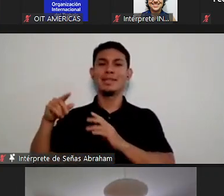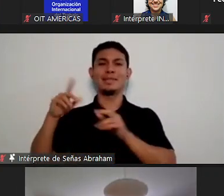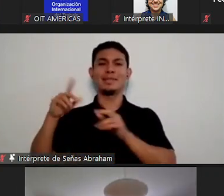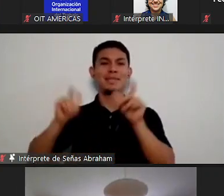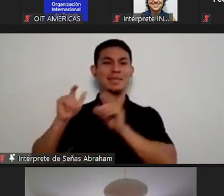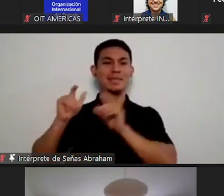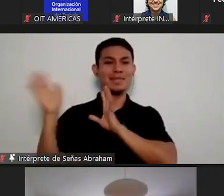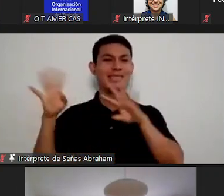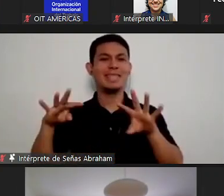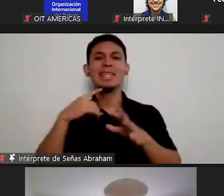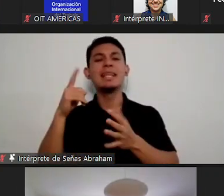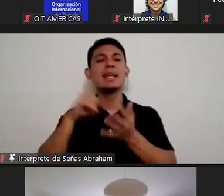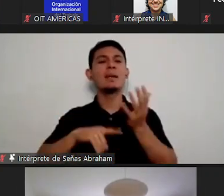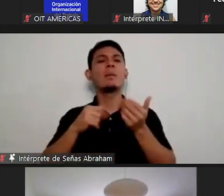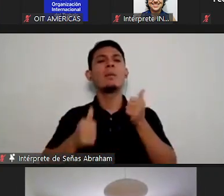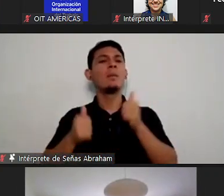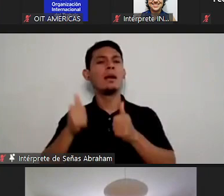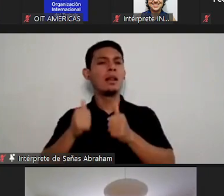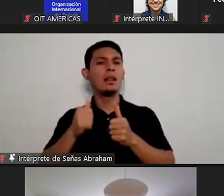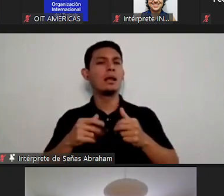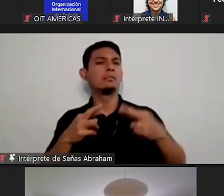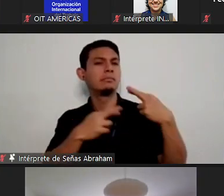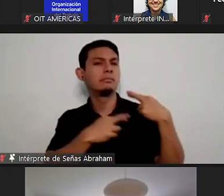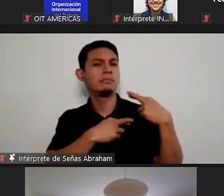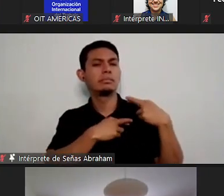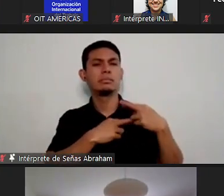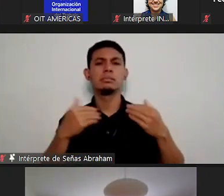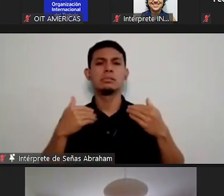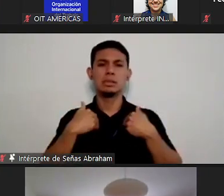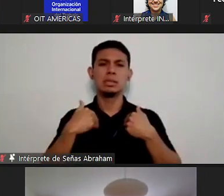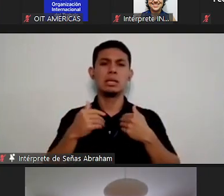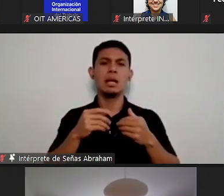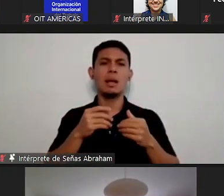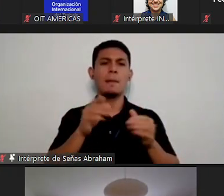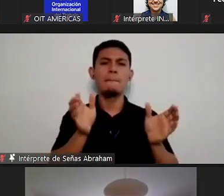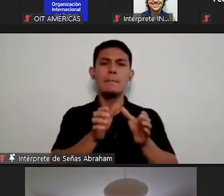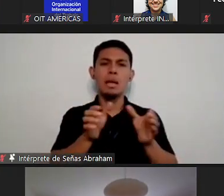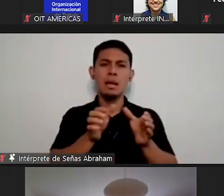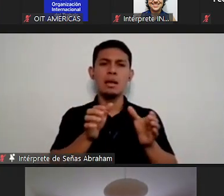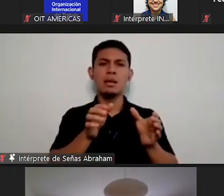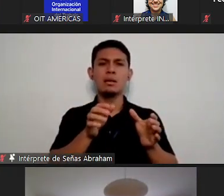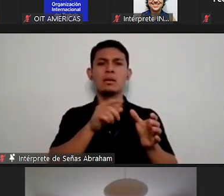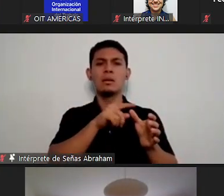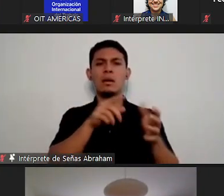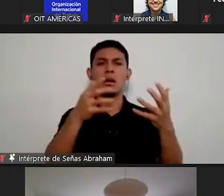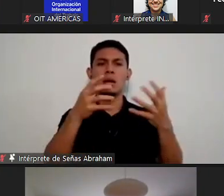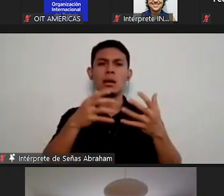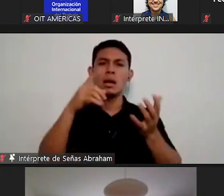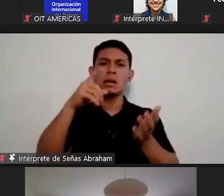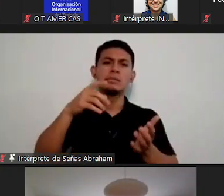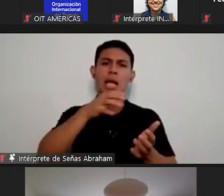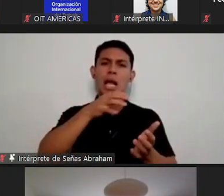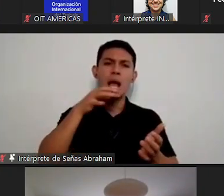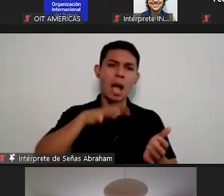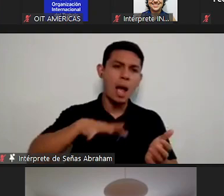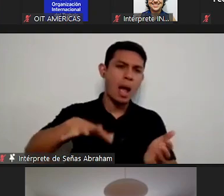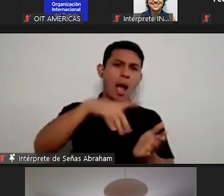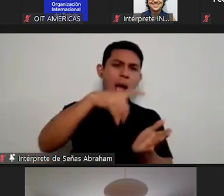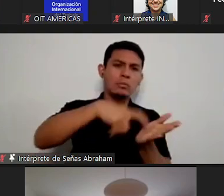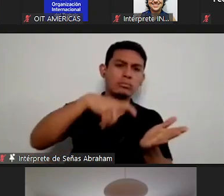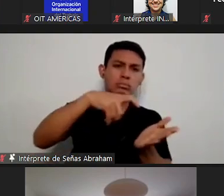a comment from the uh audience what is the impressions on the role of the small agriculture